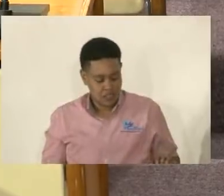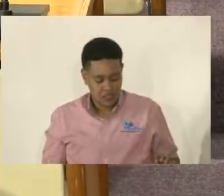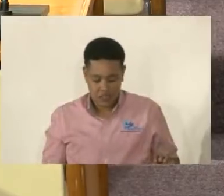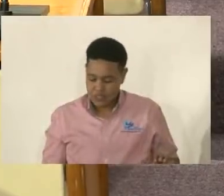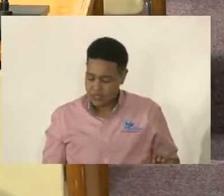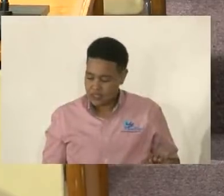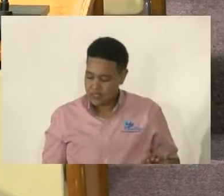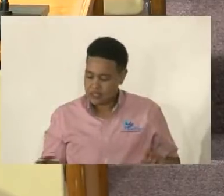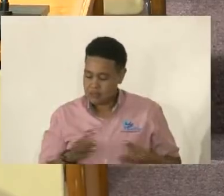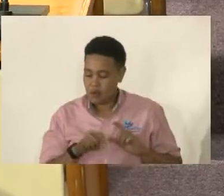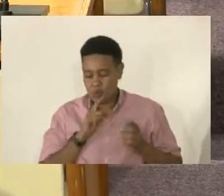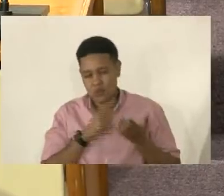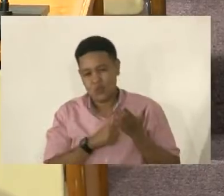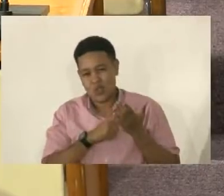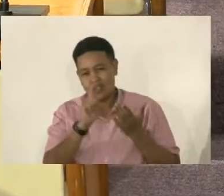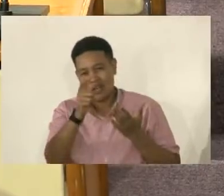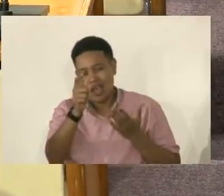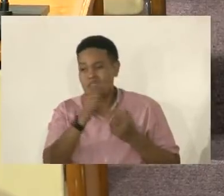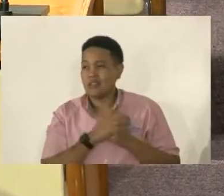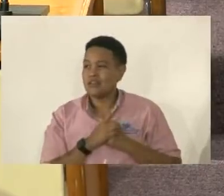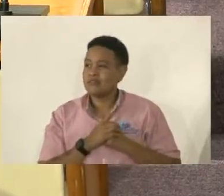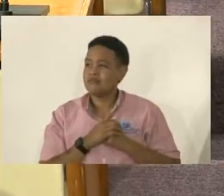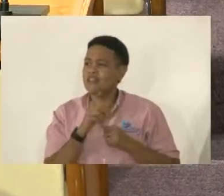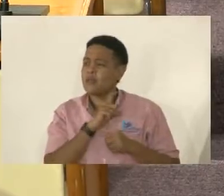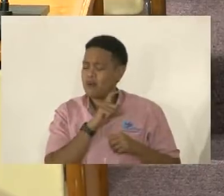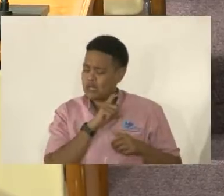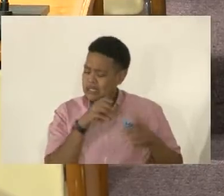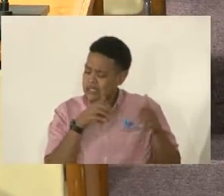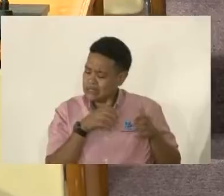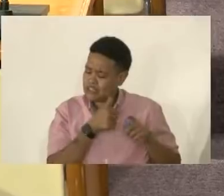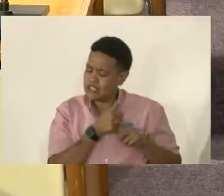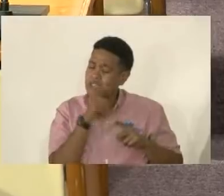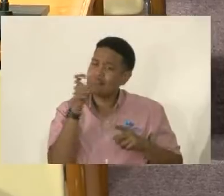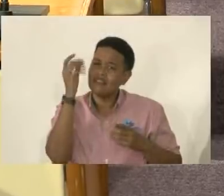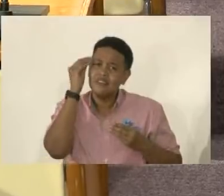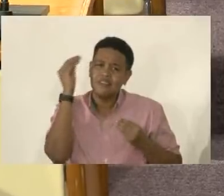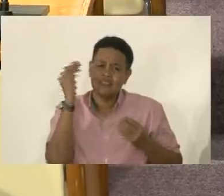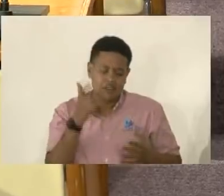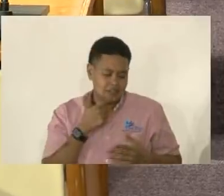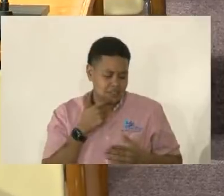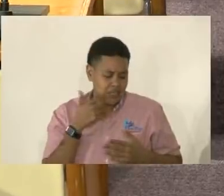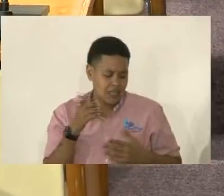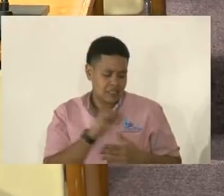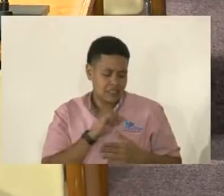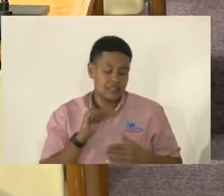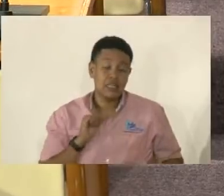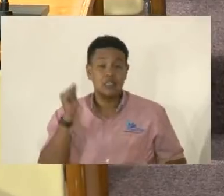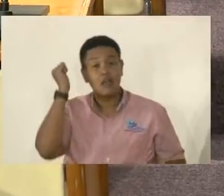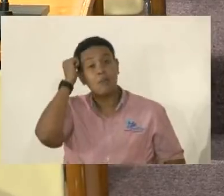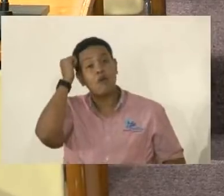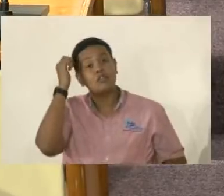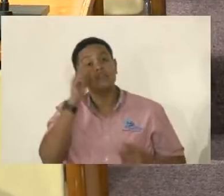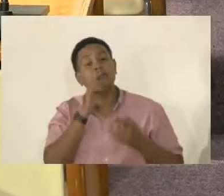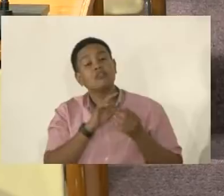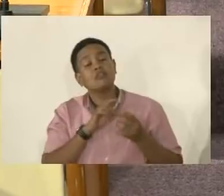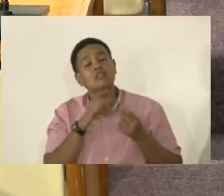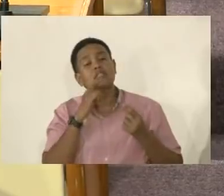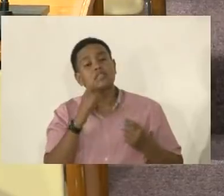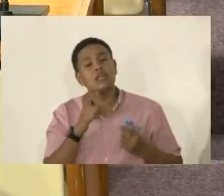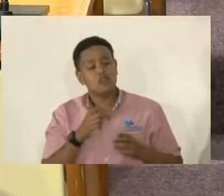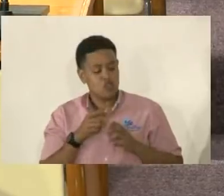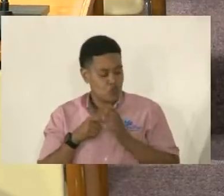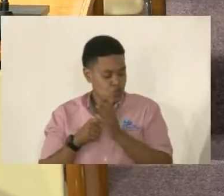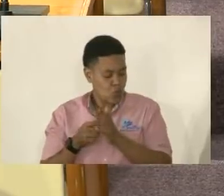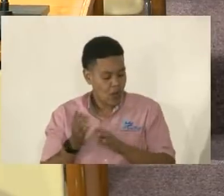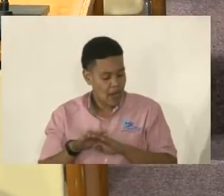few. The police divisions, as he mentioned, as Senator Bunting would have mentioned, which have accounted for the increase in murders